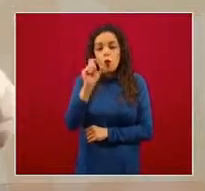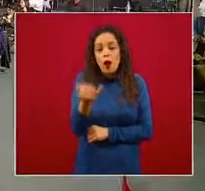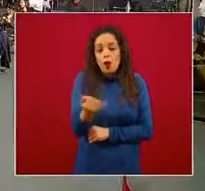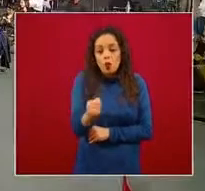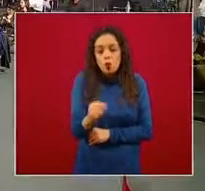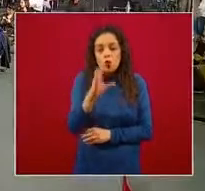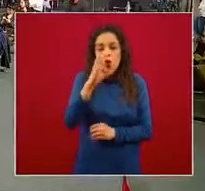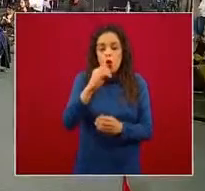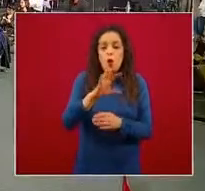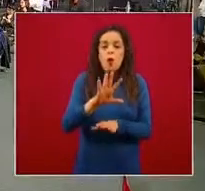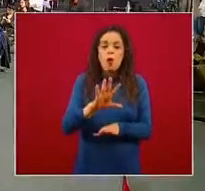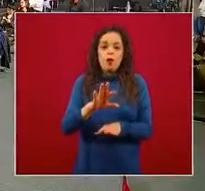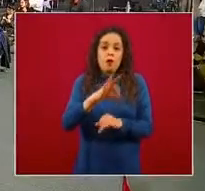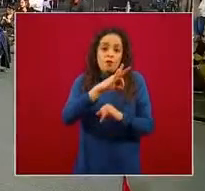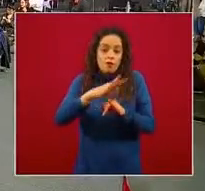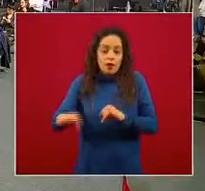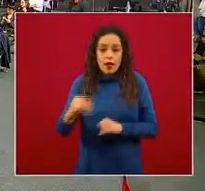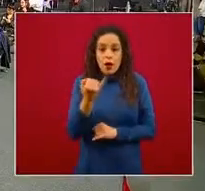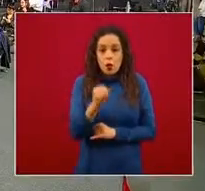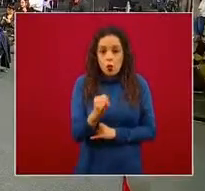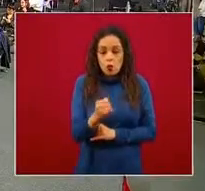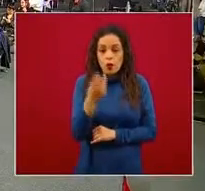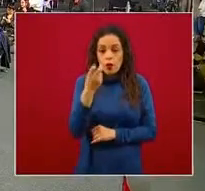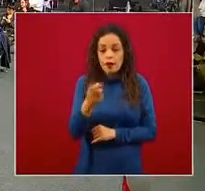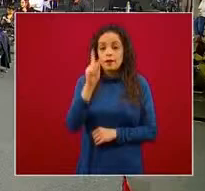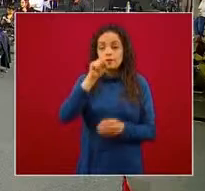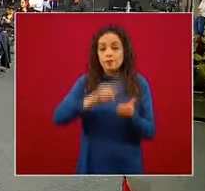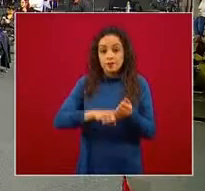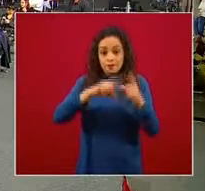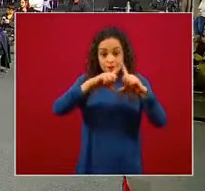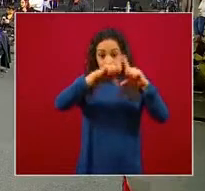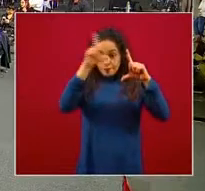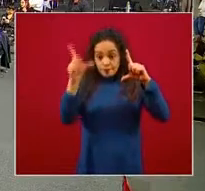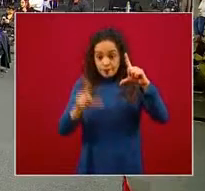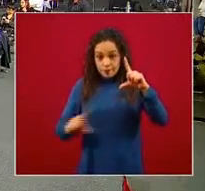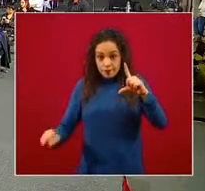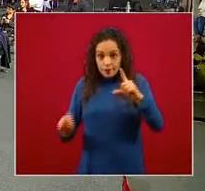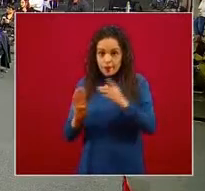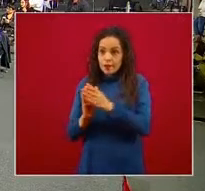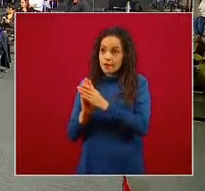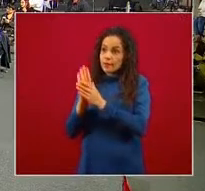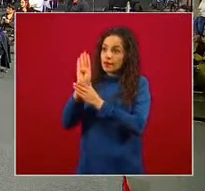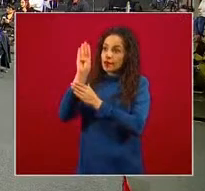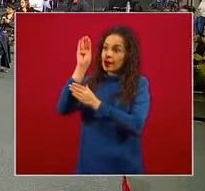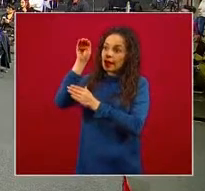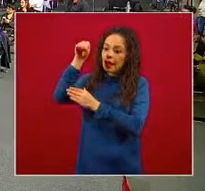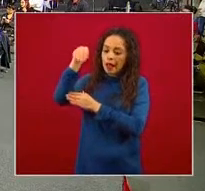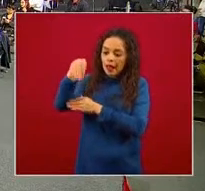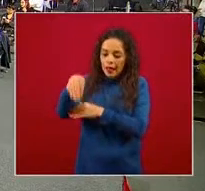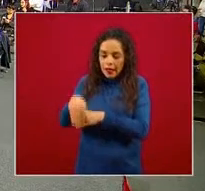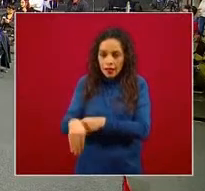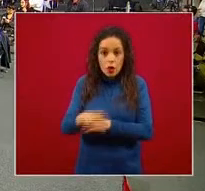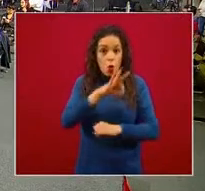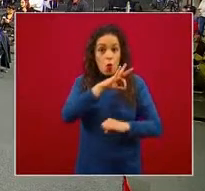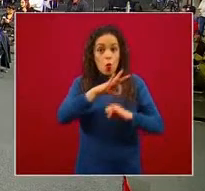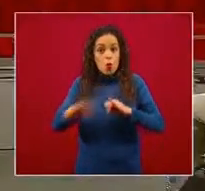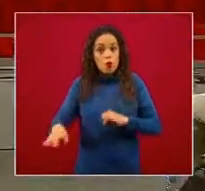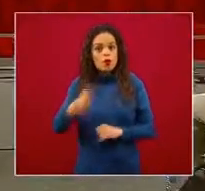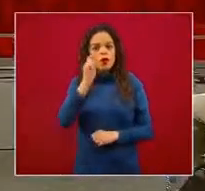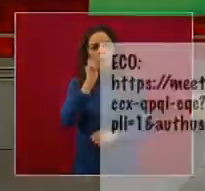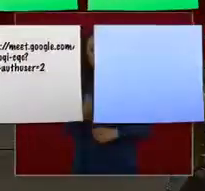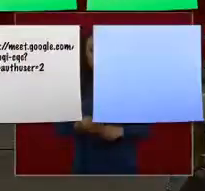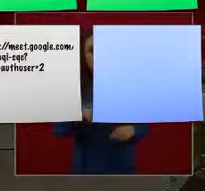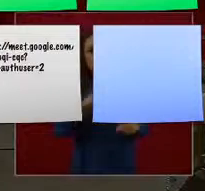going to be at the end of July, we can see that at that moment the curve will start to go down. And we